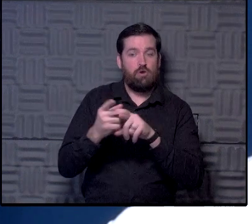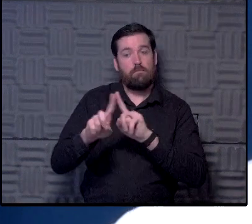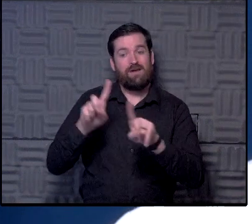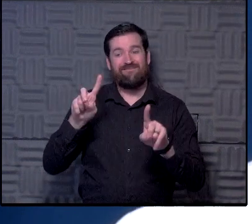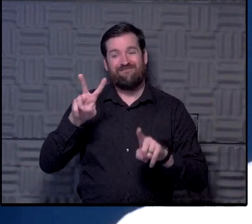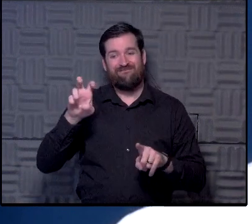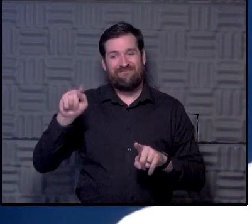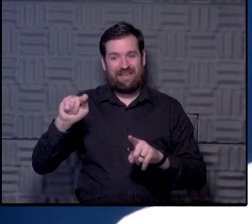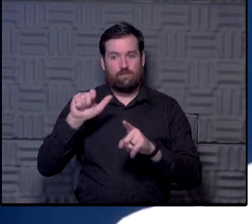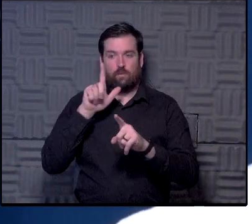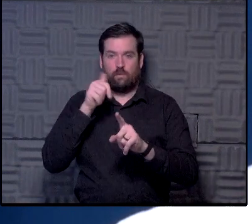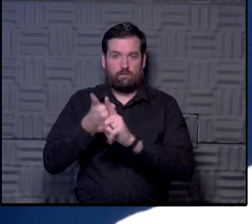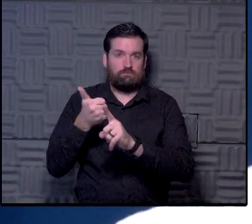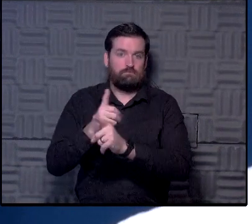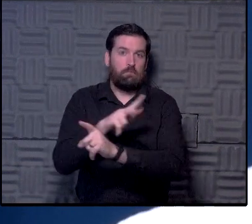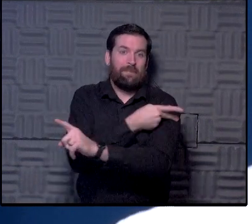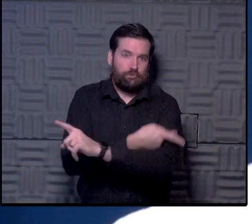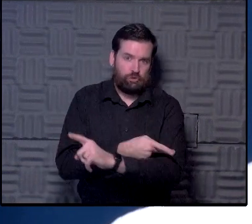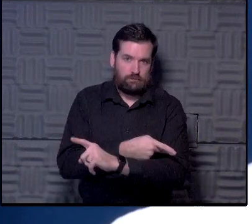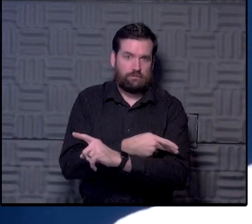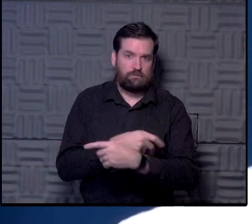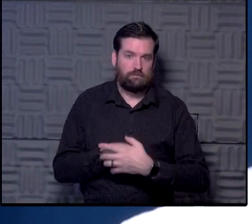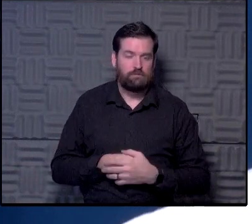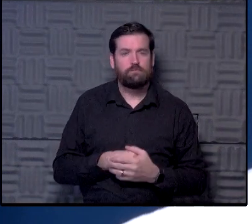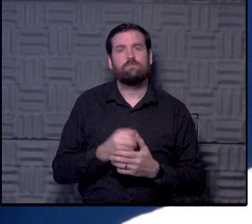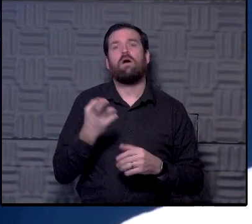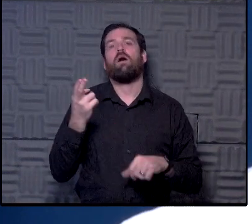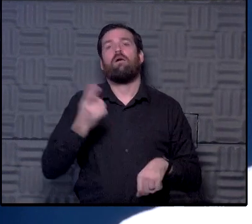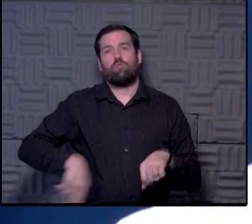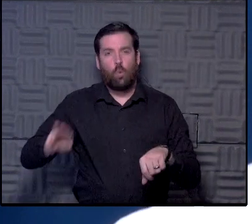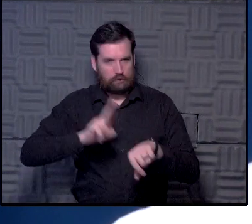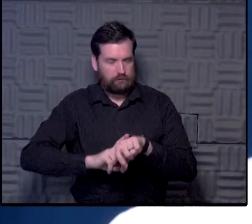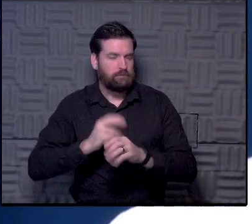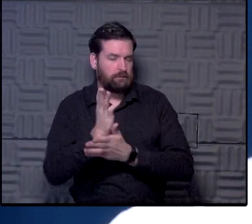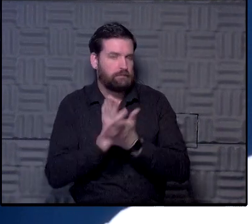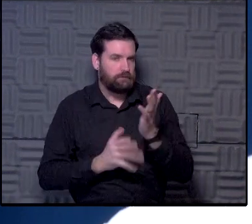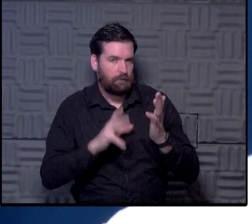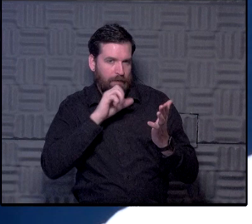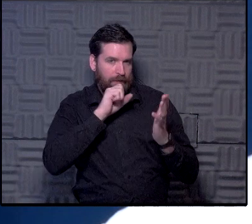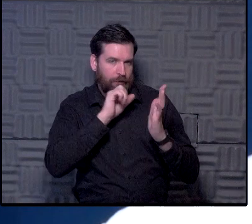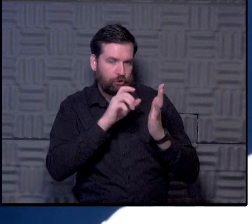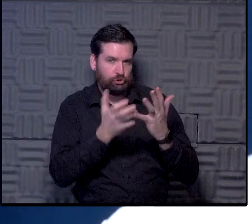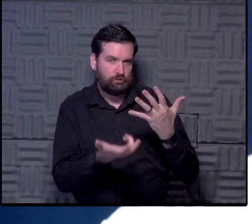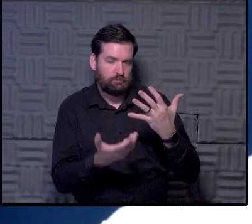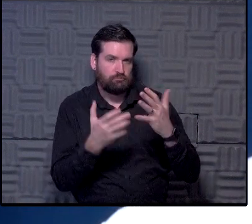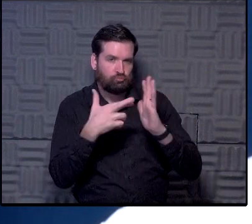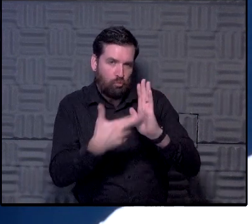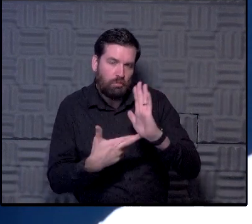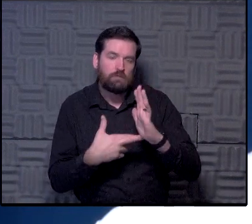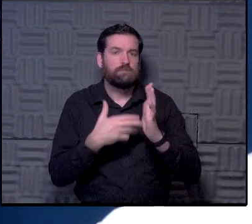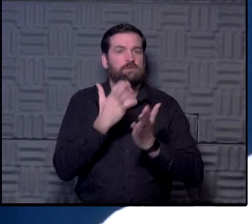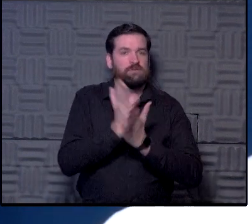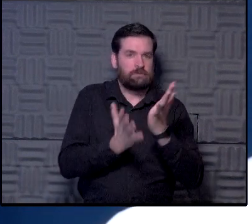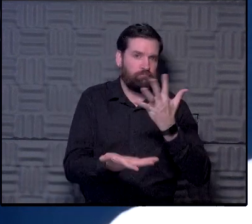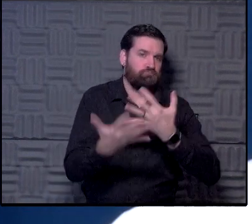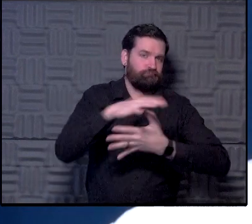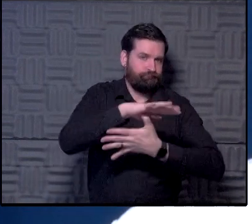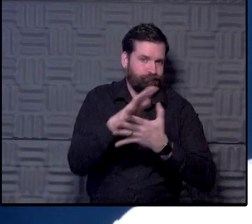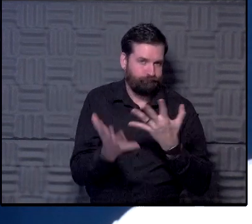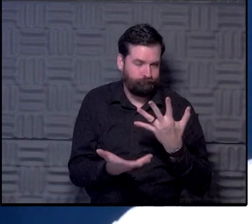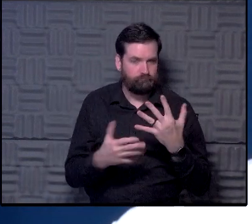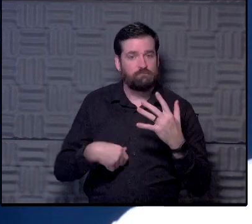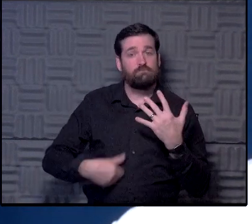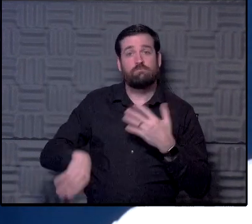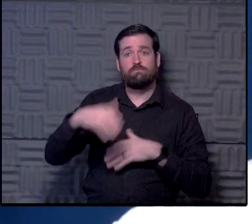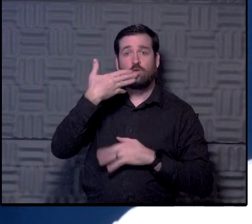who are patients in their system, of course, by some age guidelines and with prioritization. And I think that is a